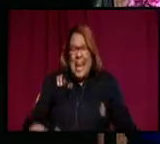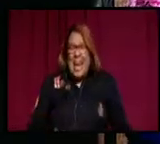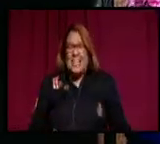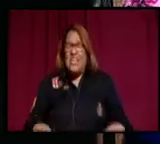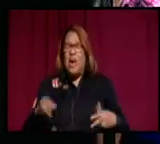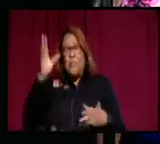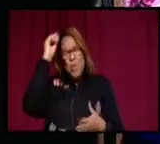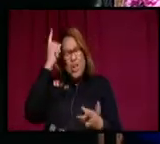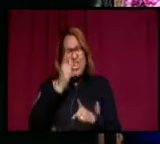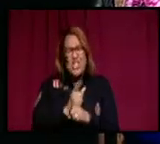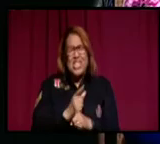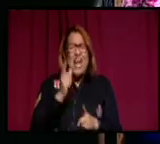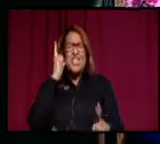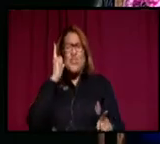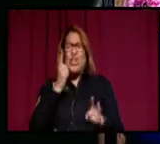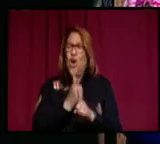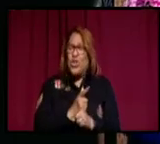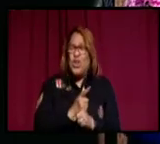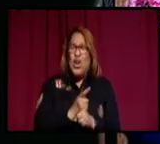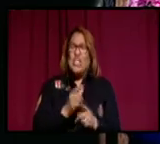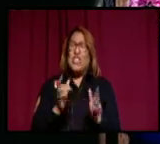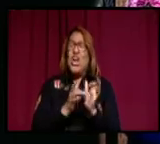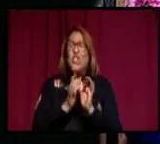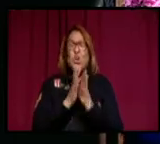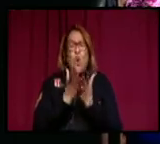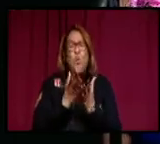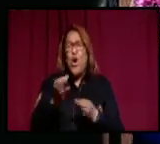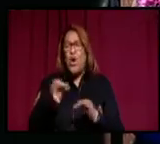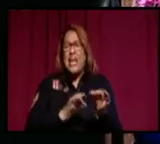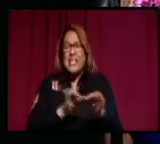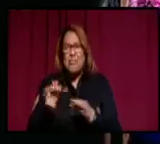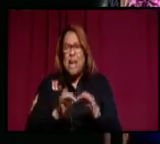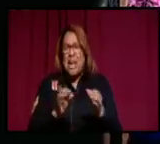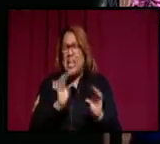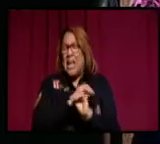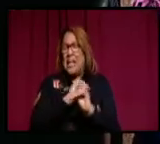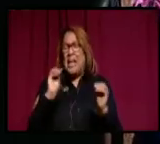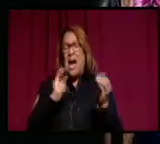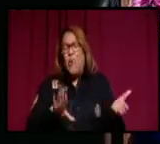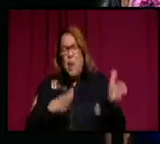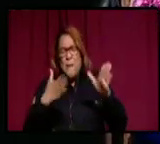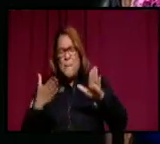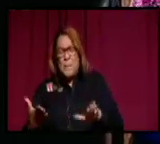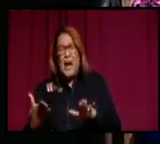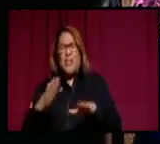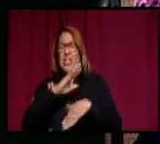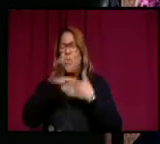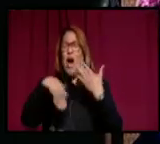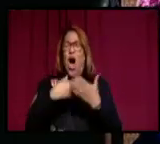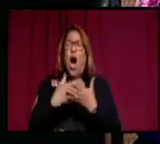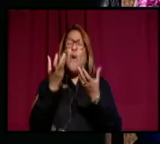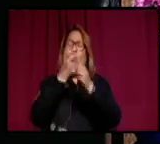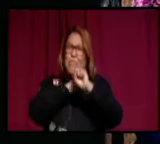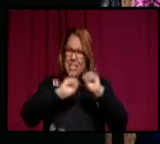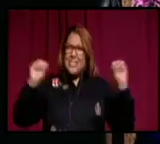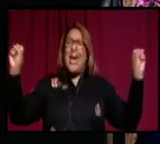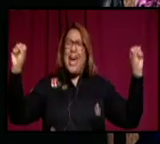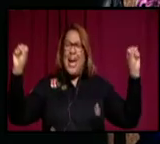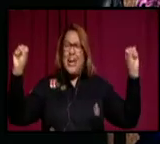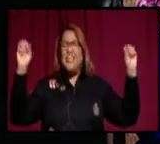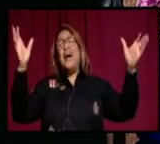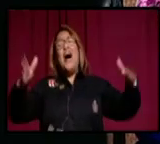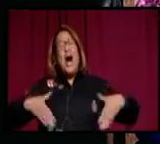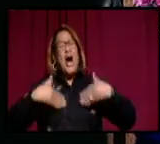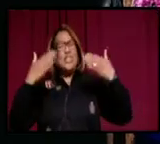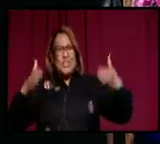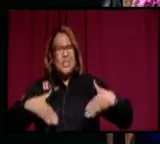your daughters, for you said in your word that you would that none would perish, but that all would be saved. Aren't you glad that we have a way